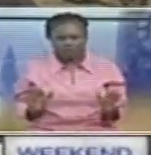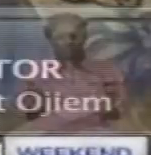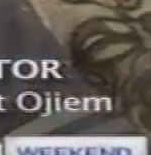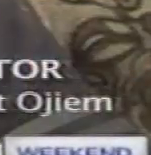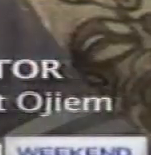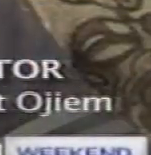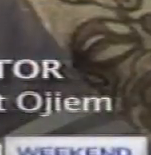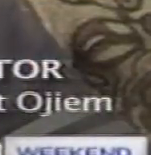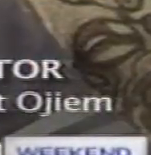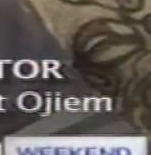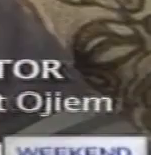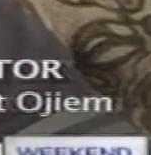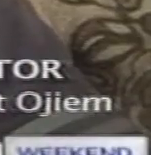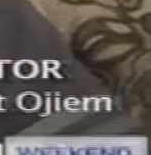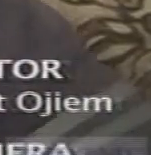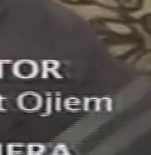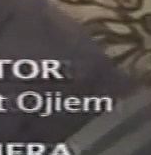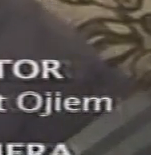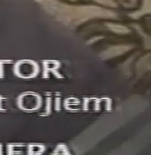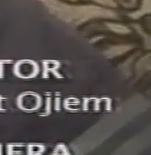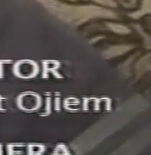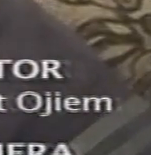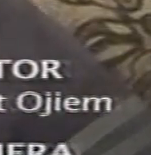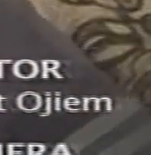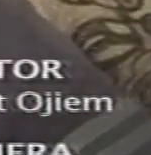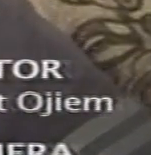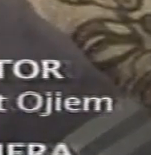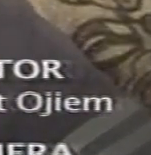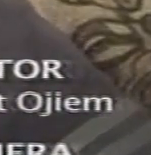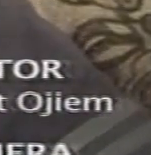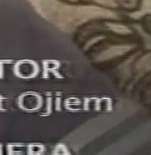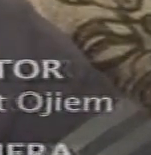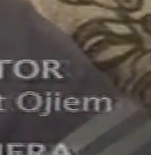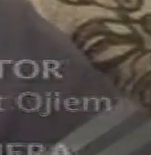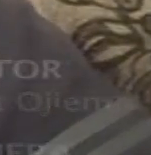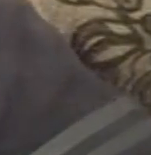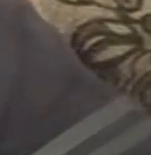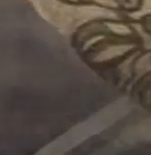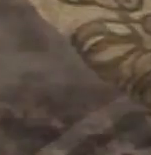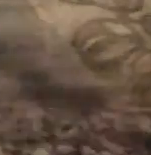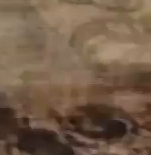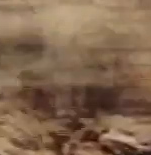Lakini kama ningekuwa na mwingine, Kathryn Omwandho, KTN.